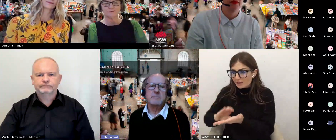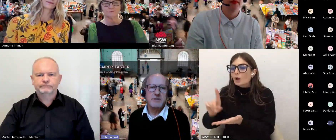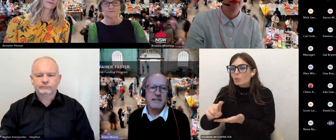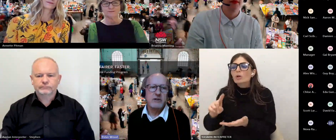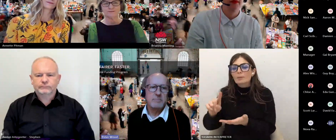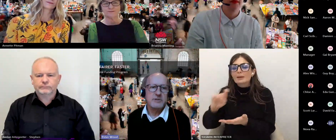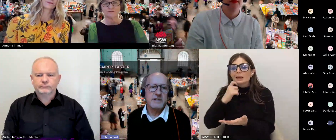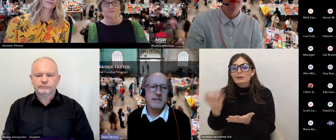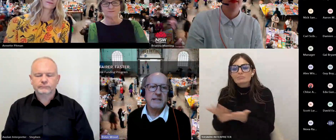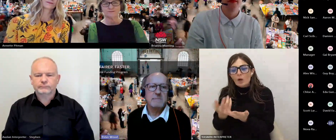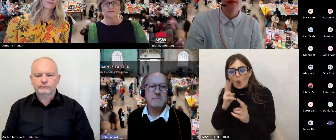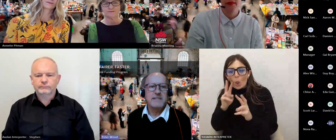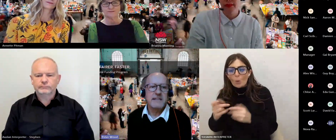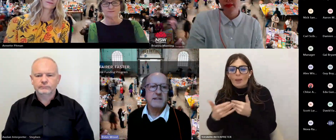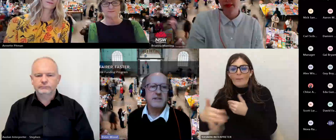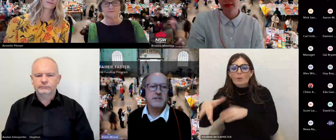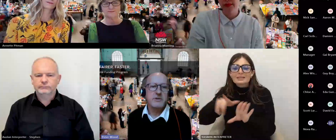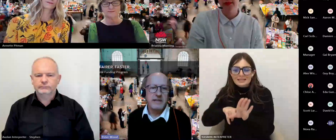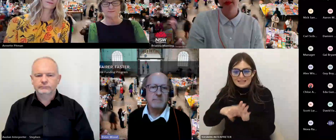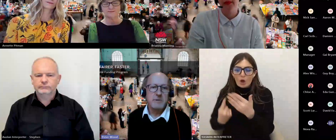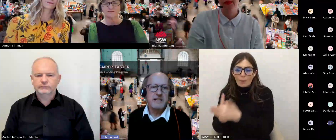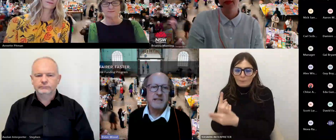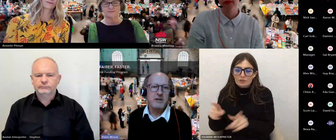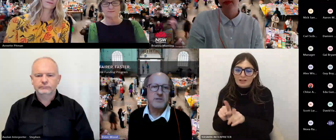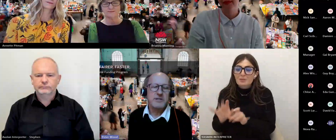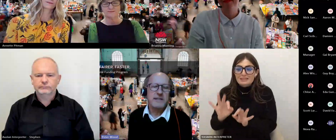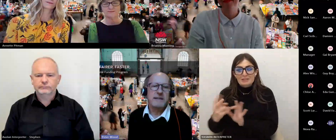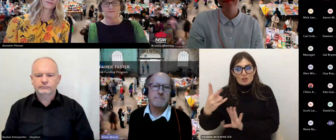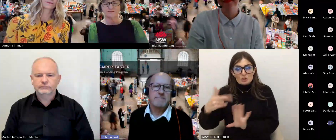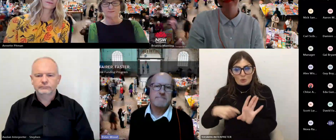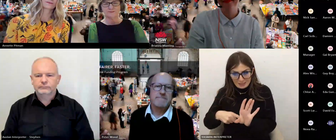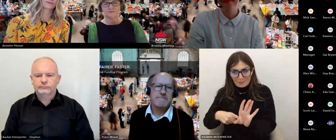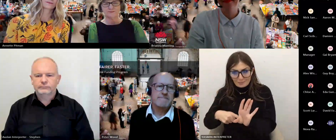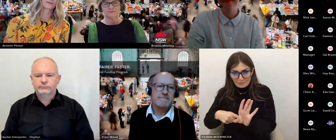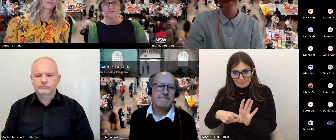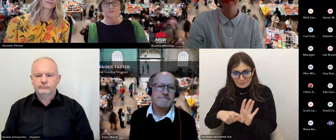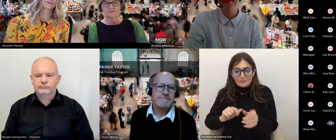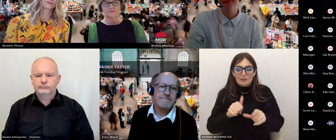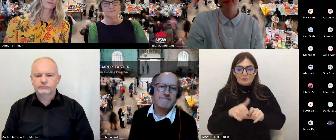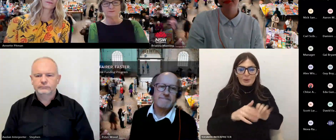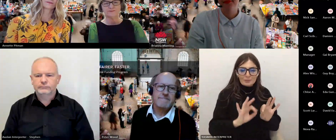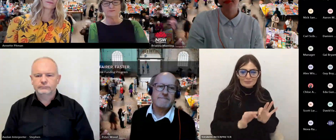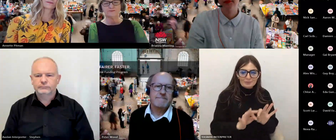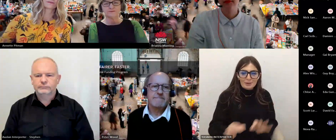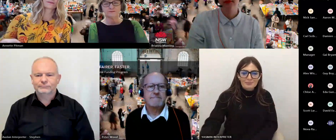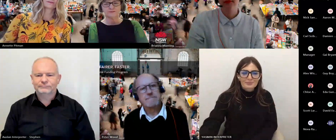the multi-year opportunities, and in particular, the 2-year multi-year opportunity.